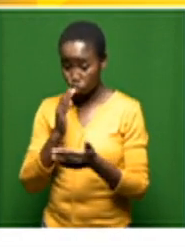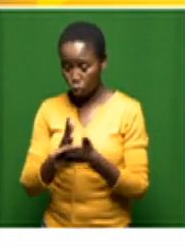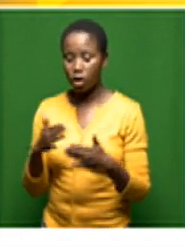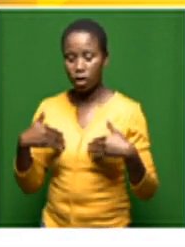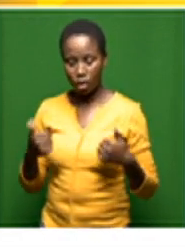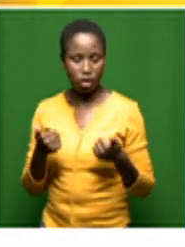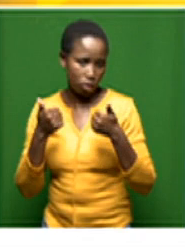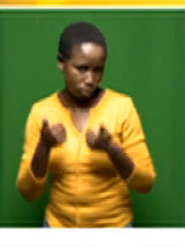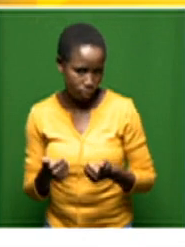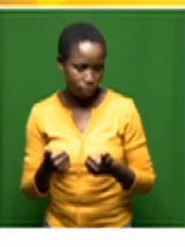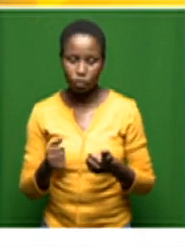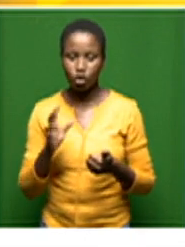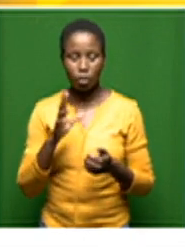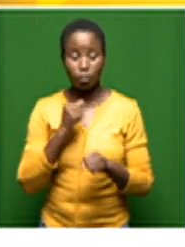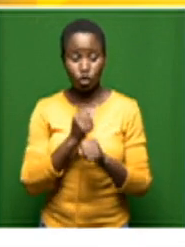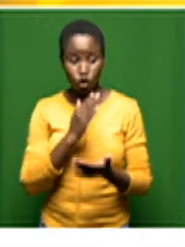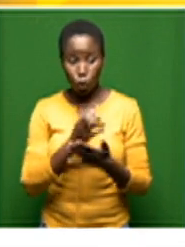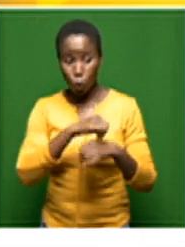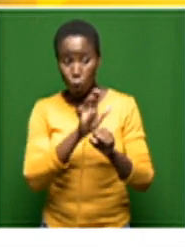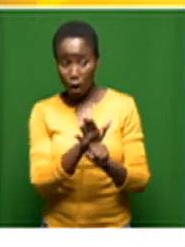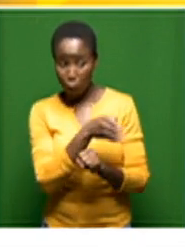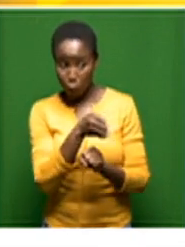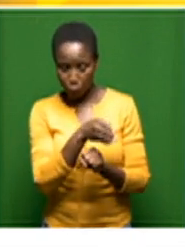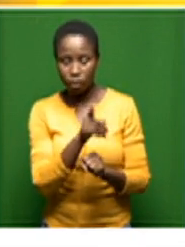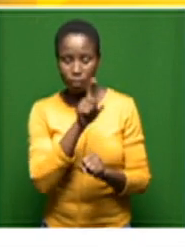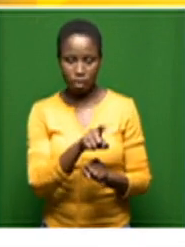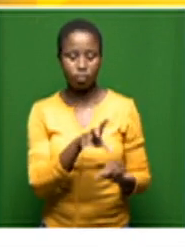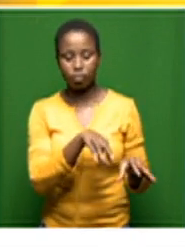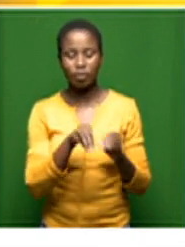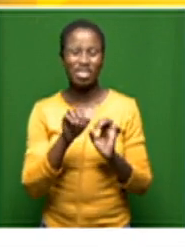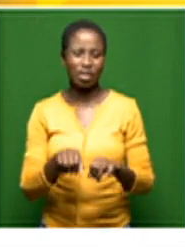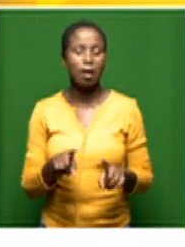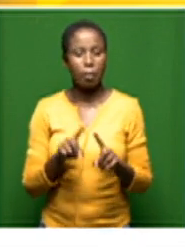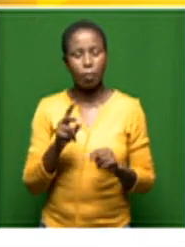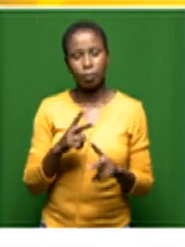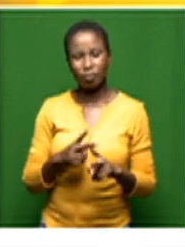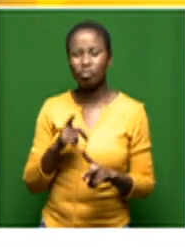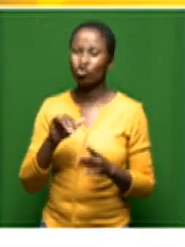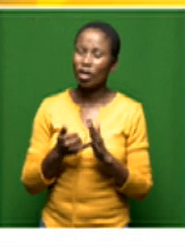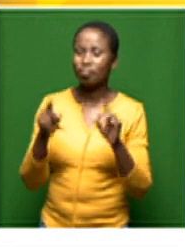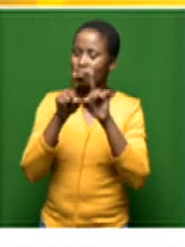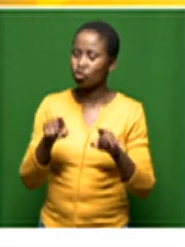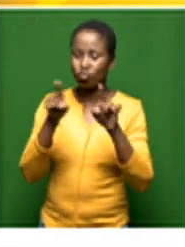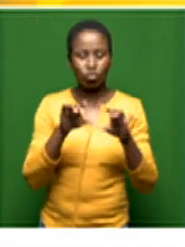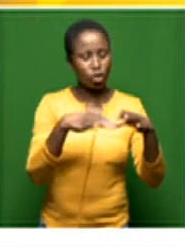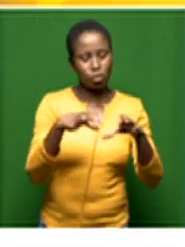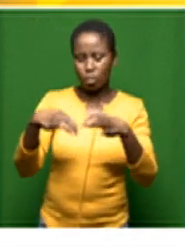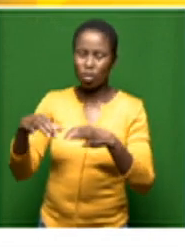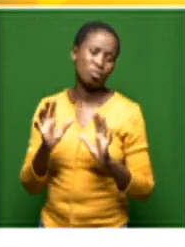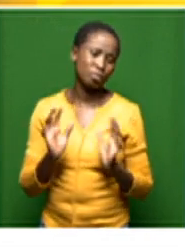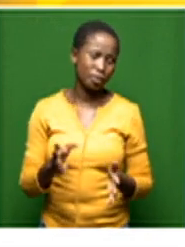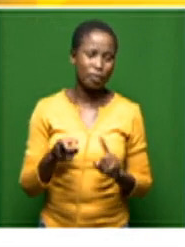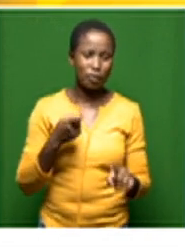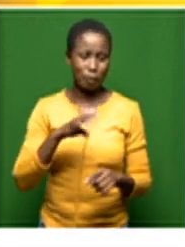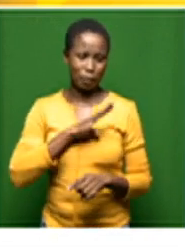check whether they don't have COVID-19. Therefore, it is just specialized expertise from different units of the